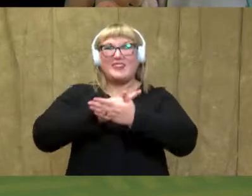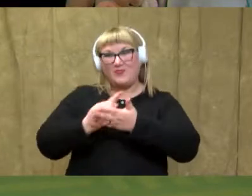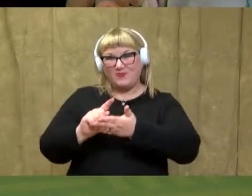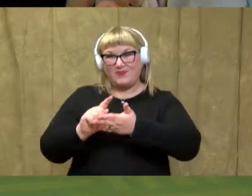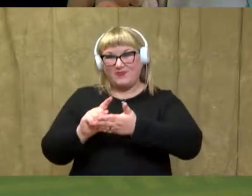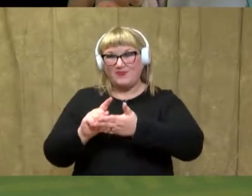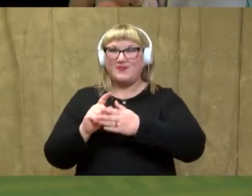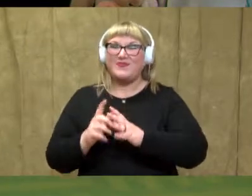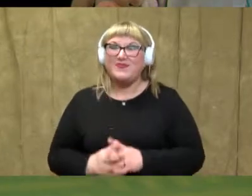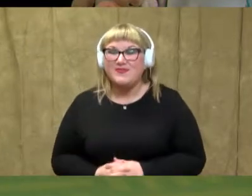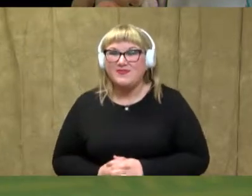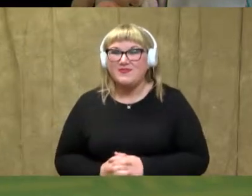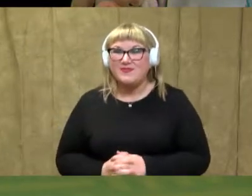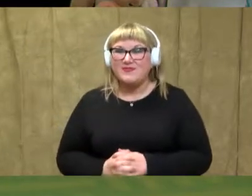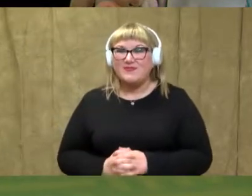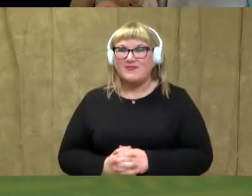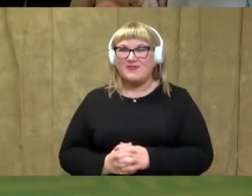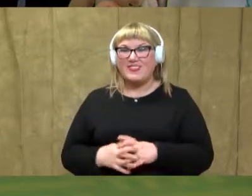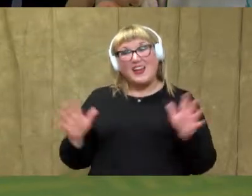week.